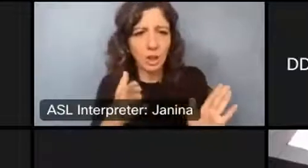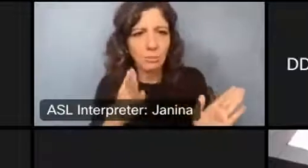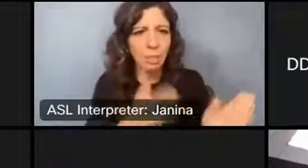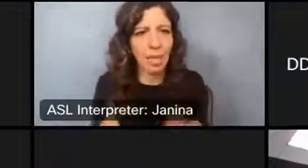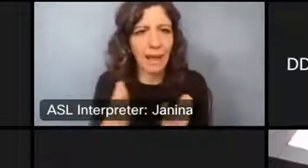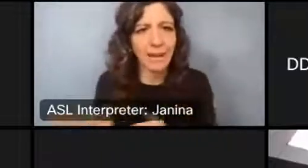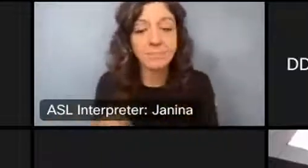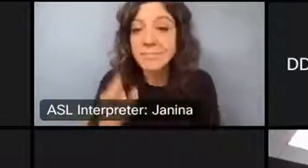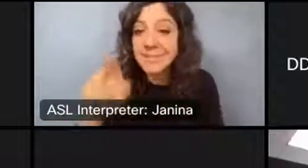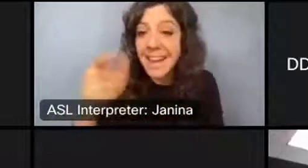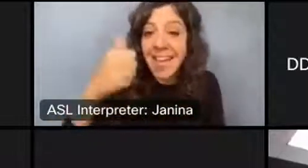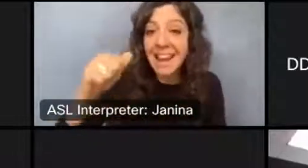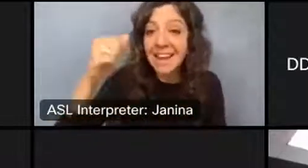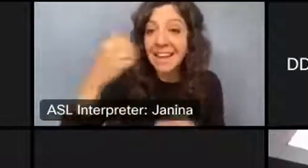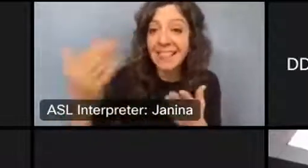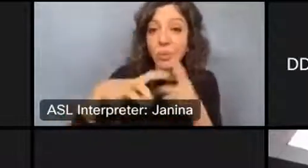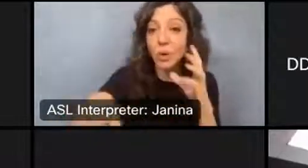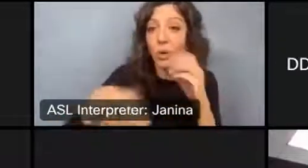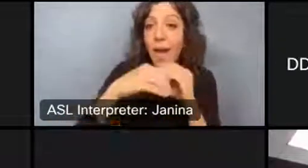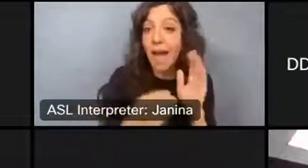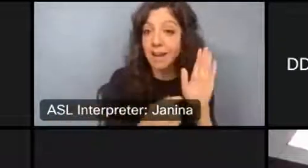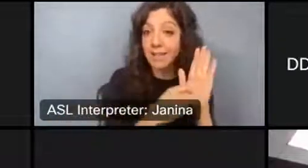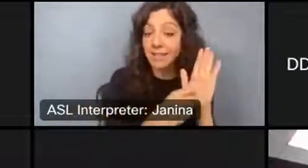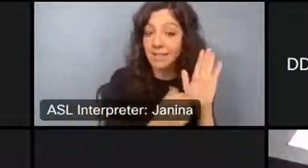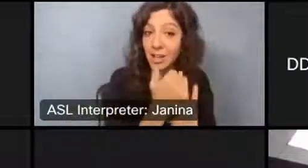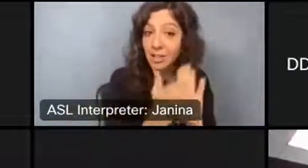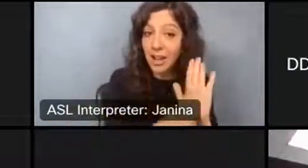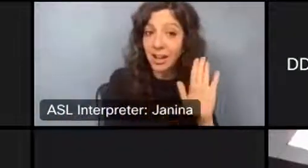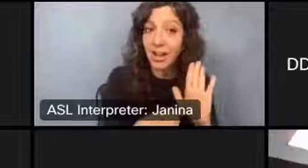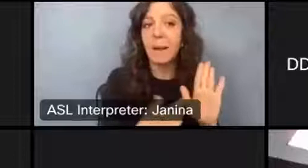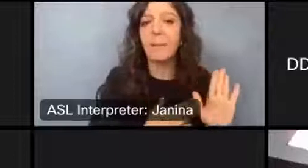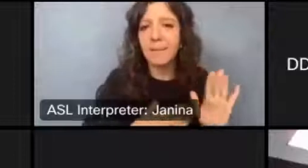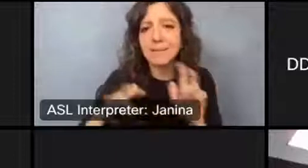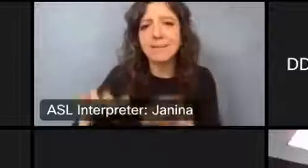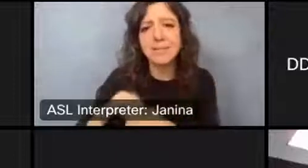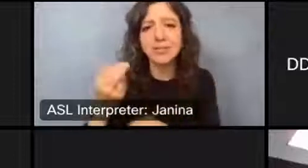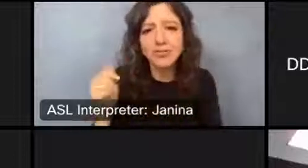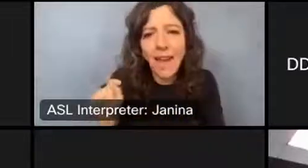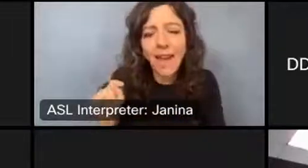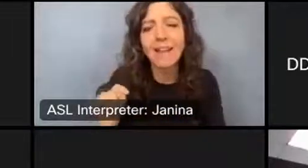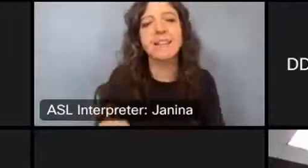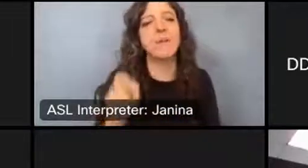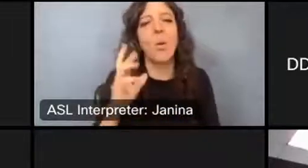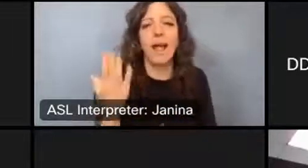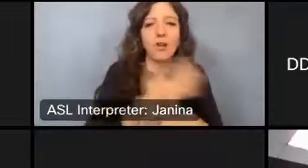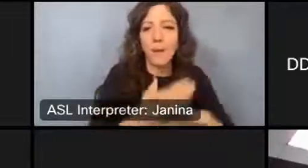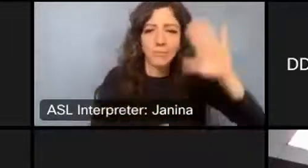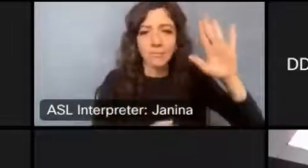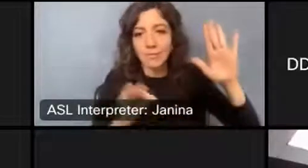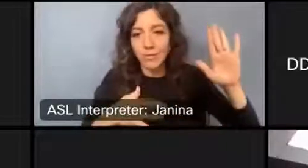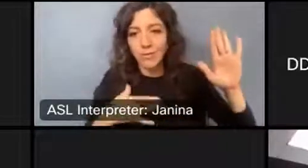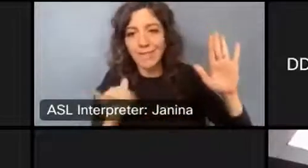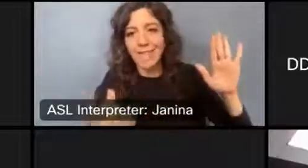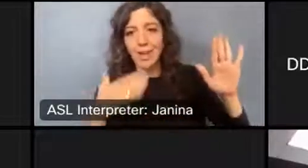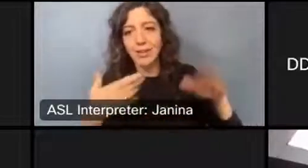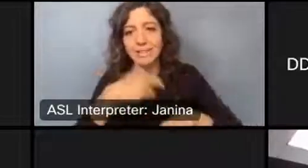any agenda items that you are interested in, please don't hesitate to put it in the chat or to kind of interrupt it as there's a good time,